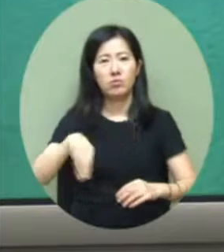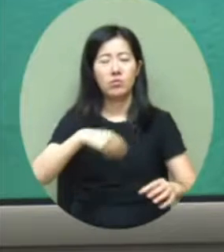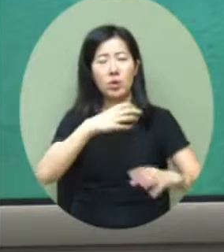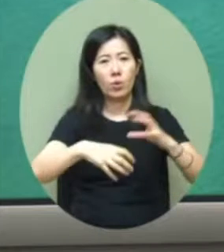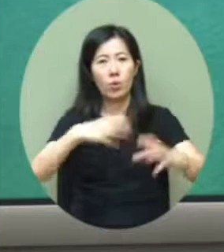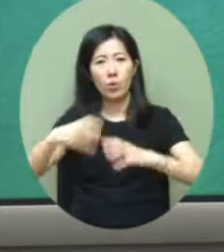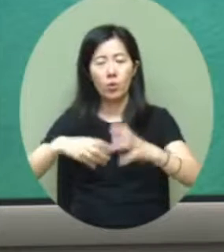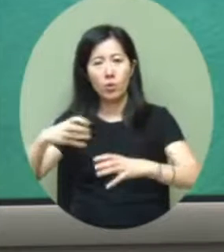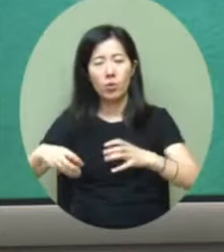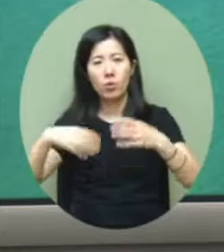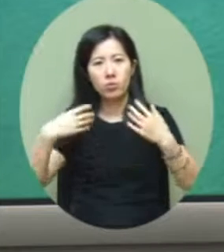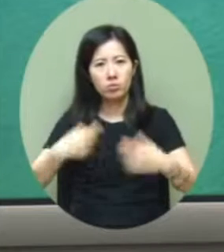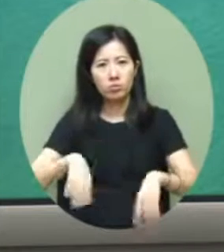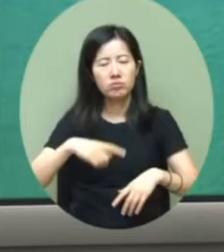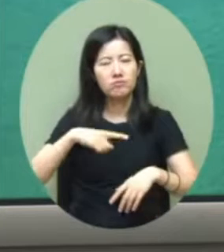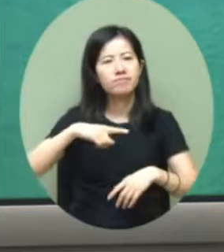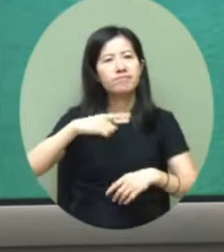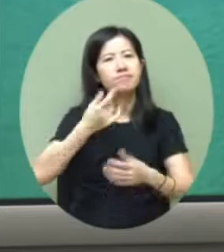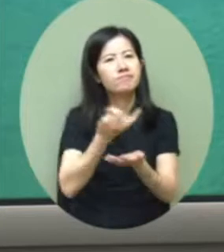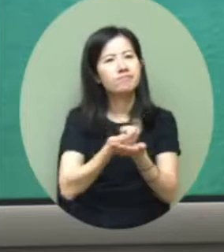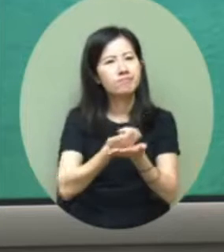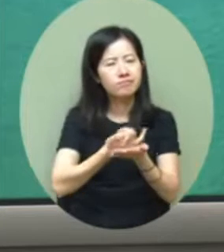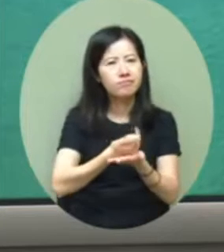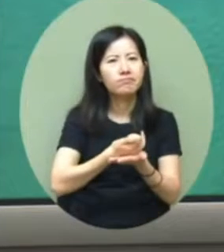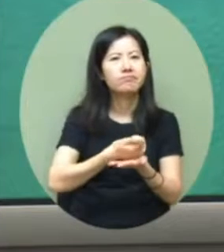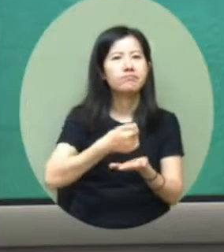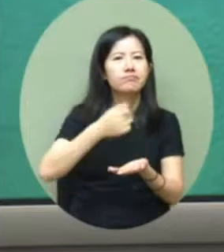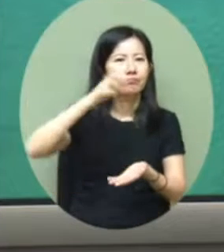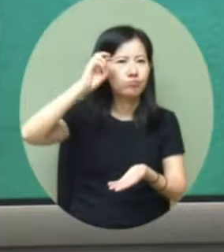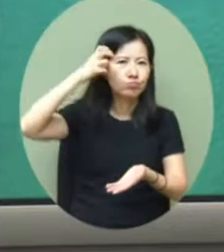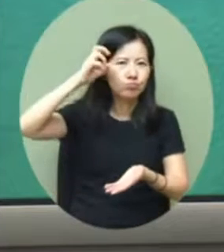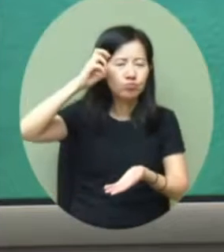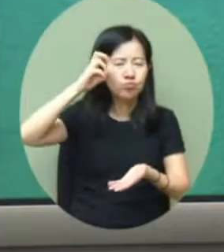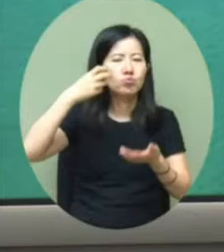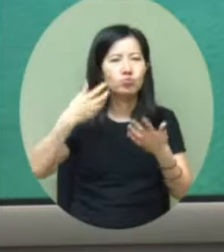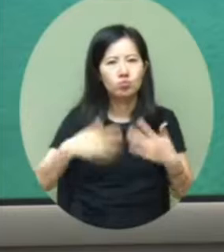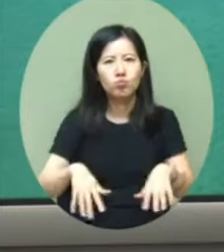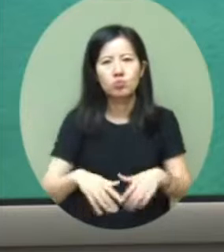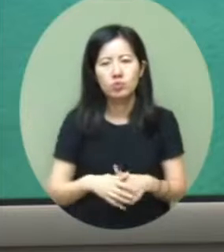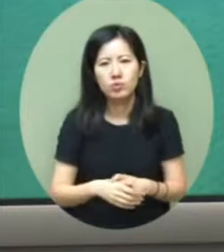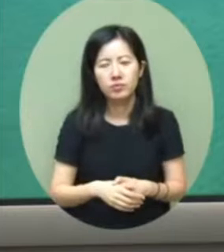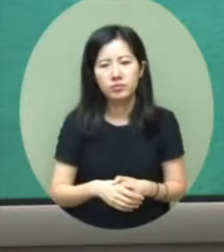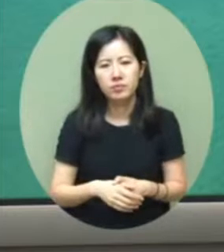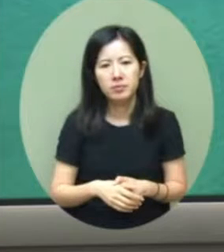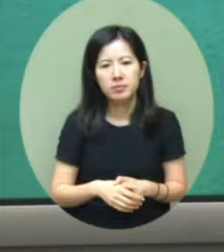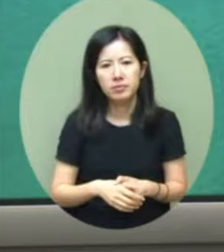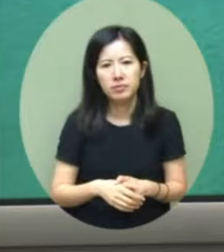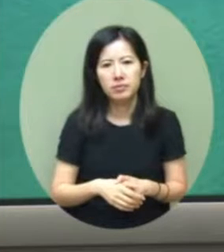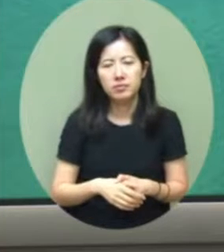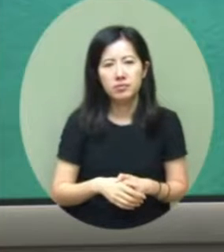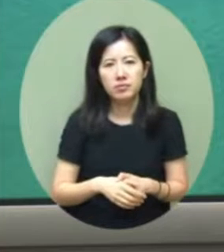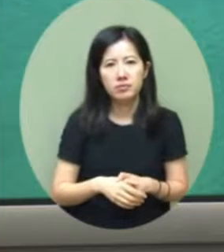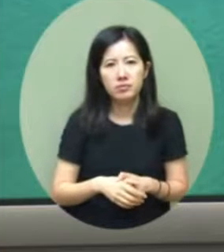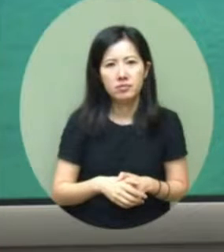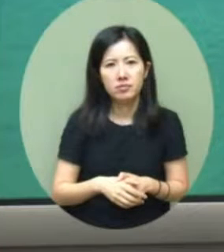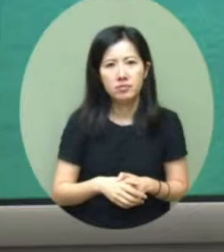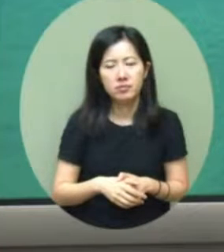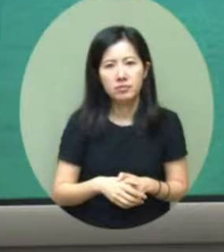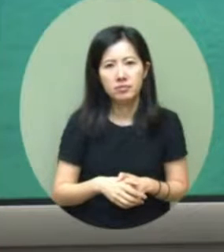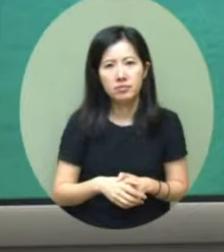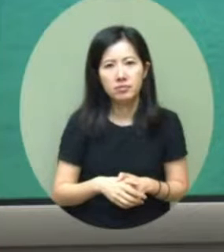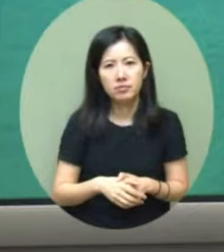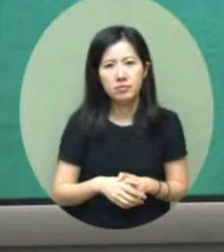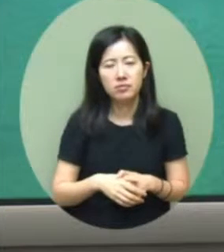experiences and strengthen measures to prepare, warn